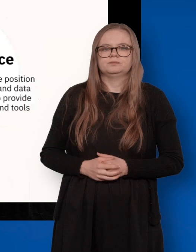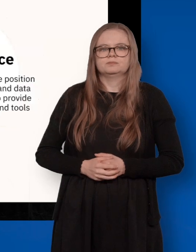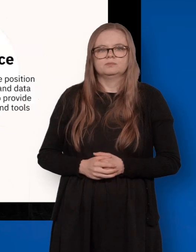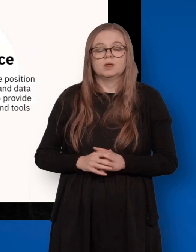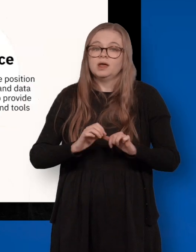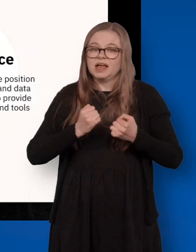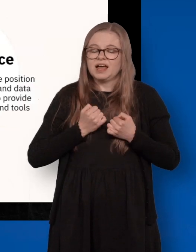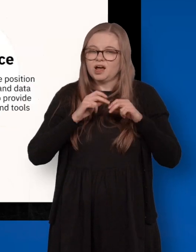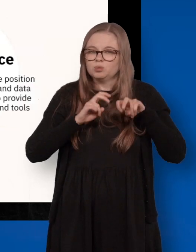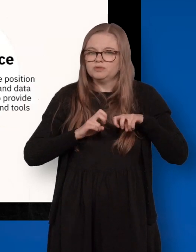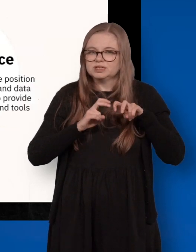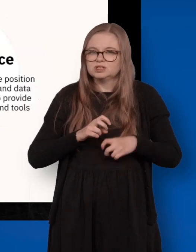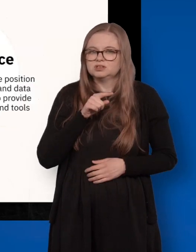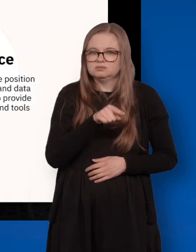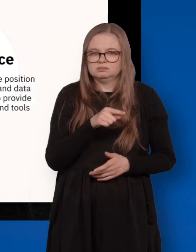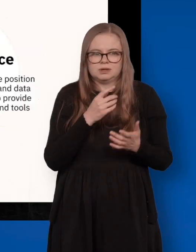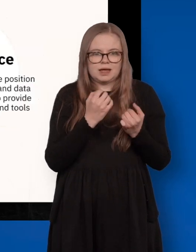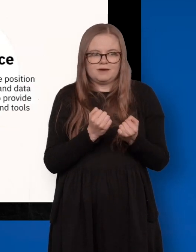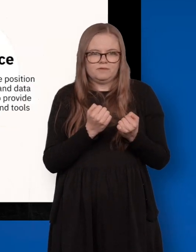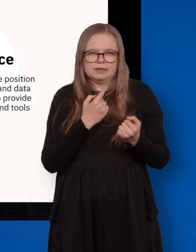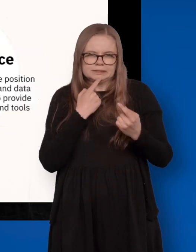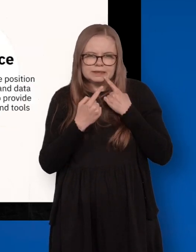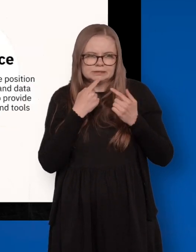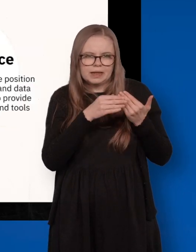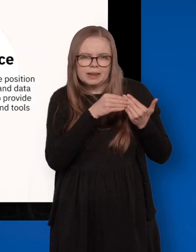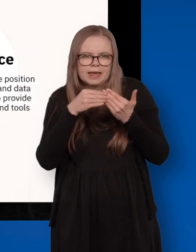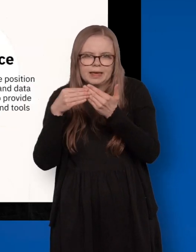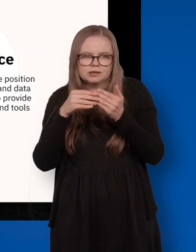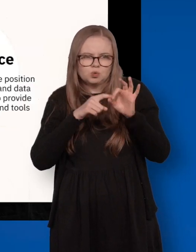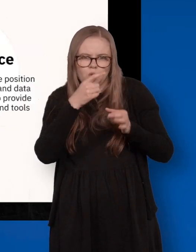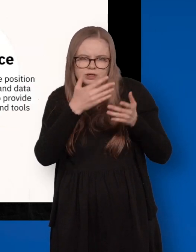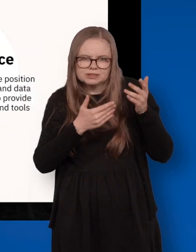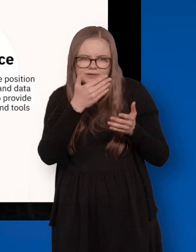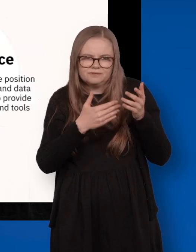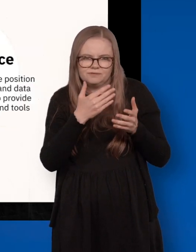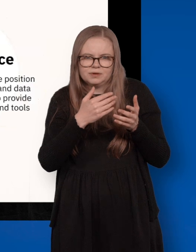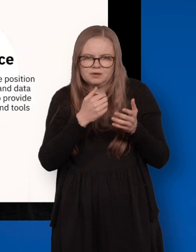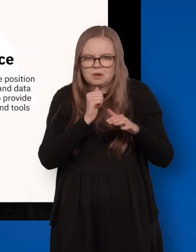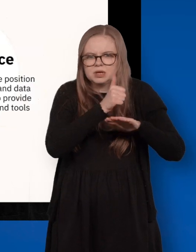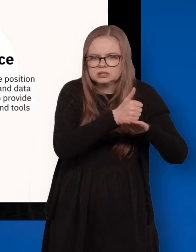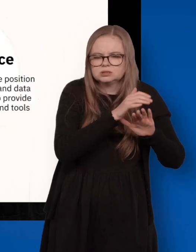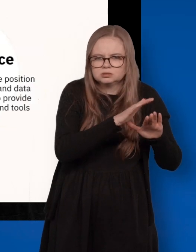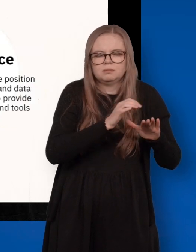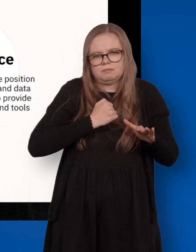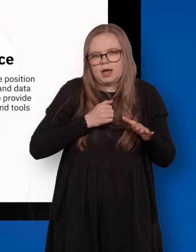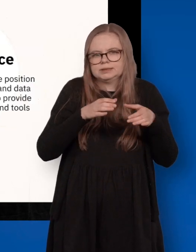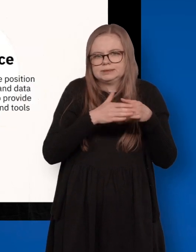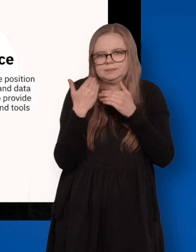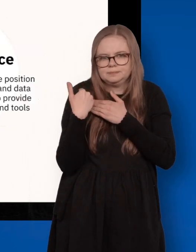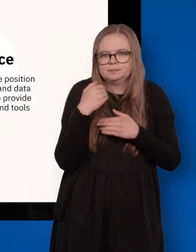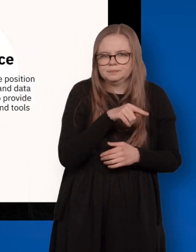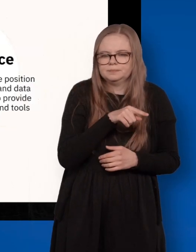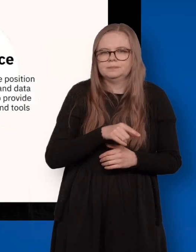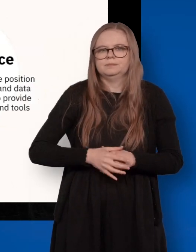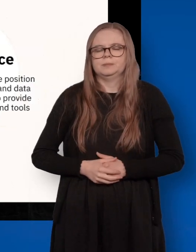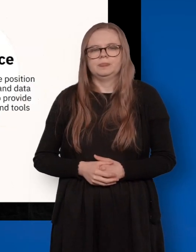lot of the research we do has a data-led quantitative component. So that's sort of the purview of my team. So